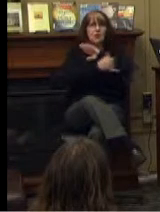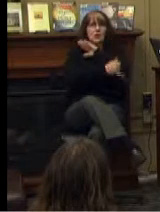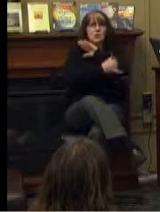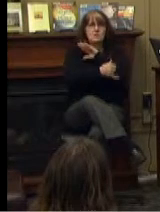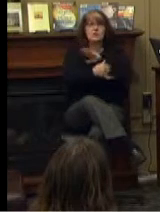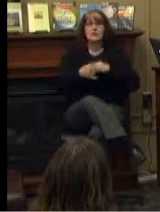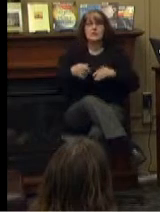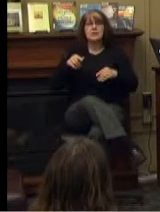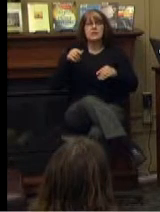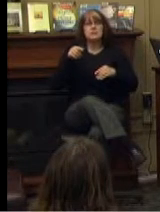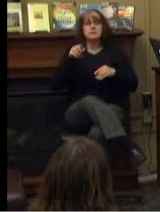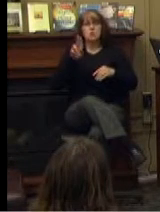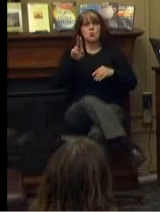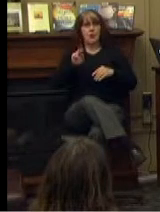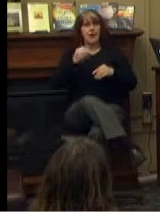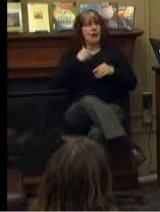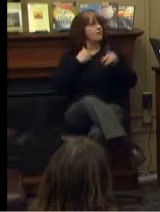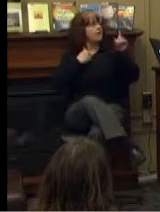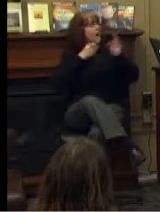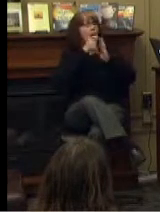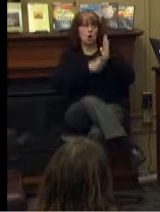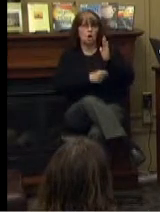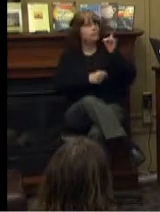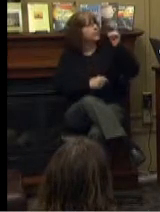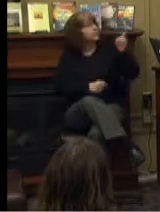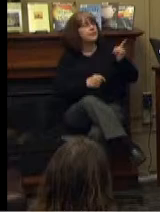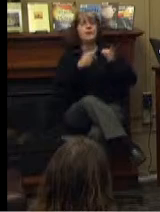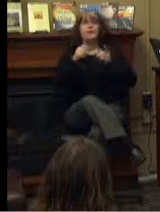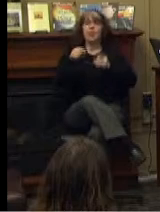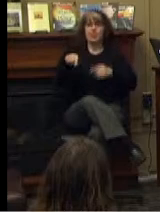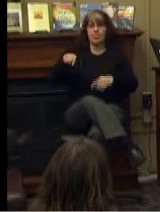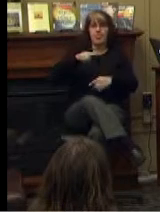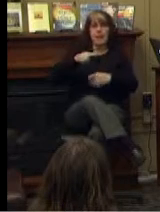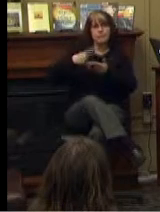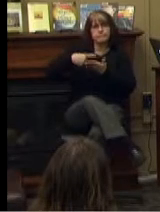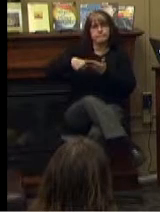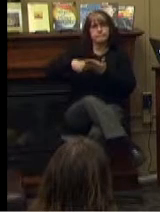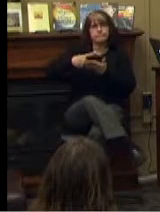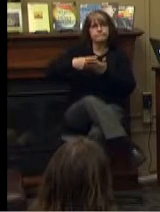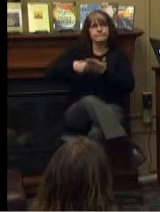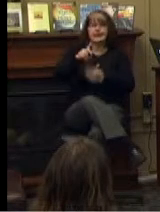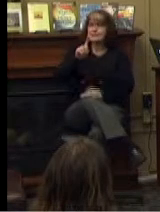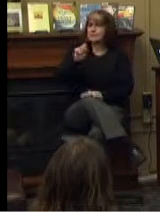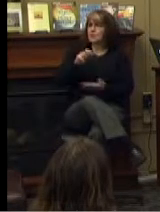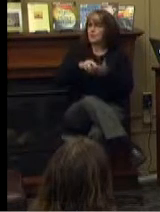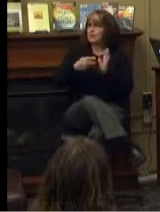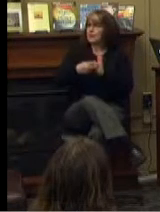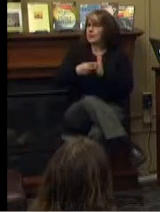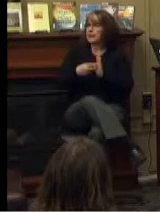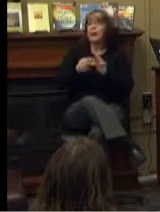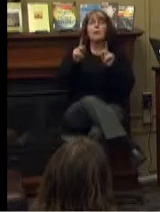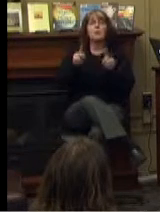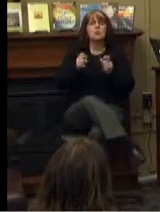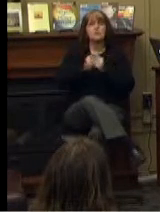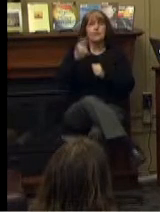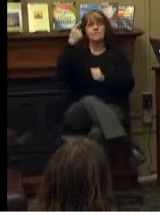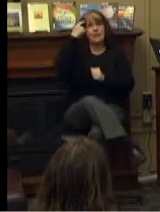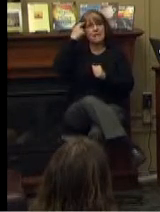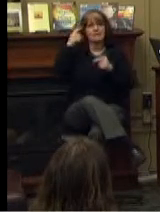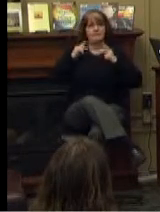this this article, and this is how they define disability, as a person with a mental,